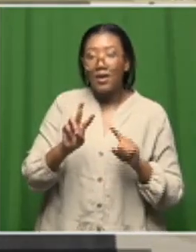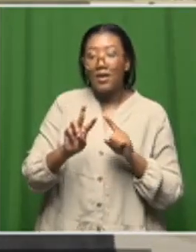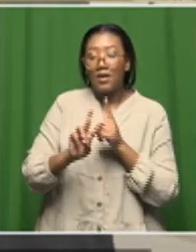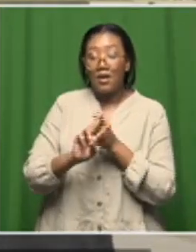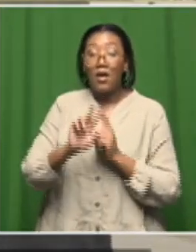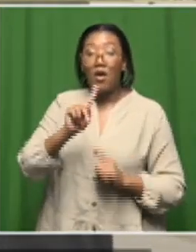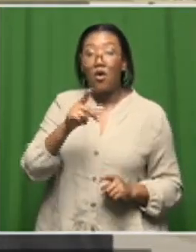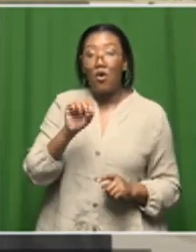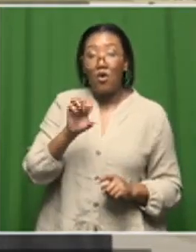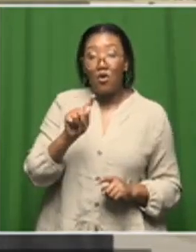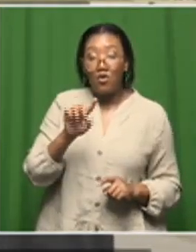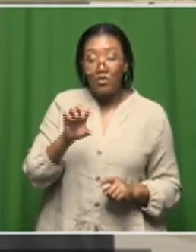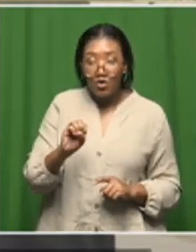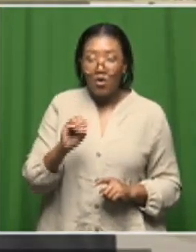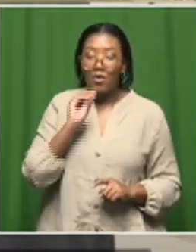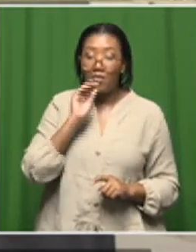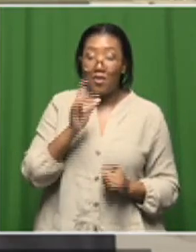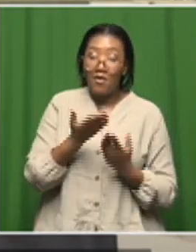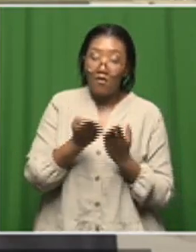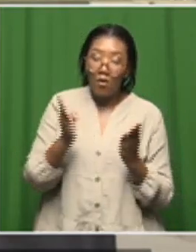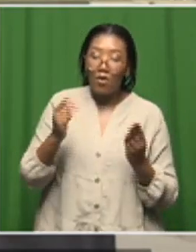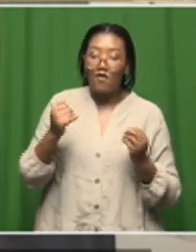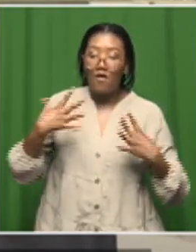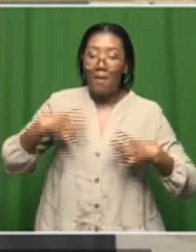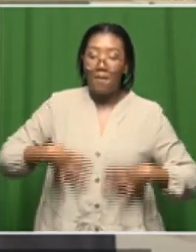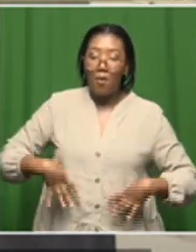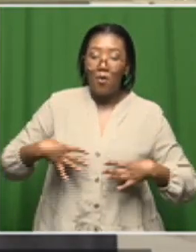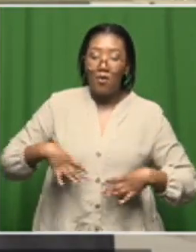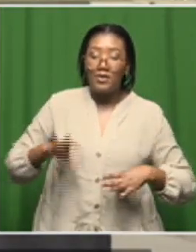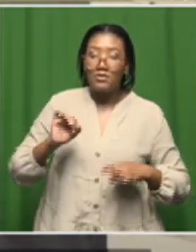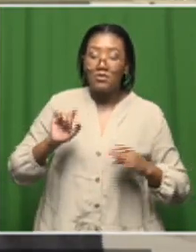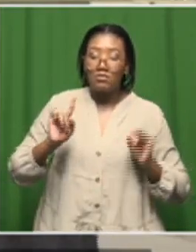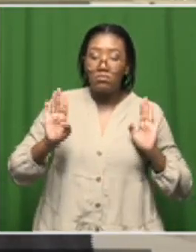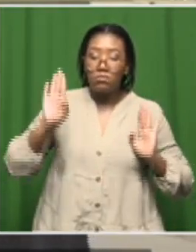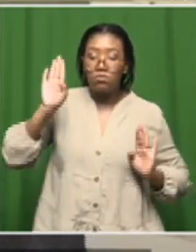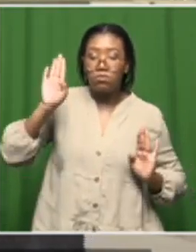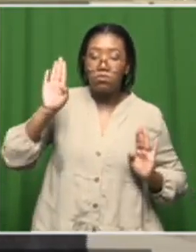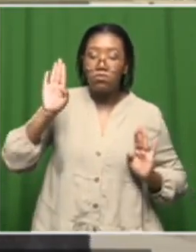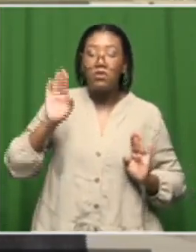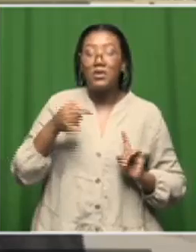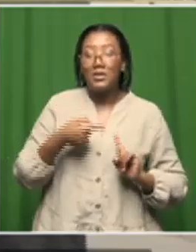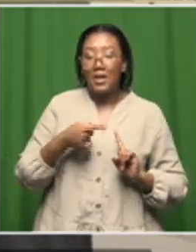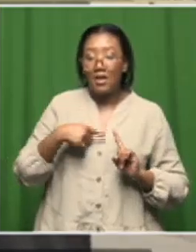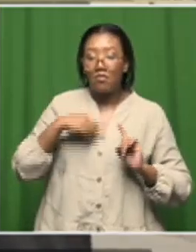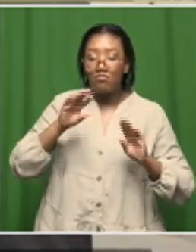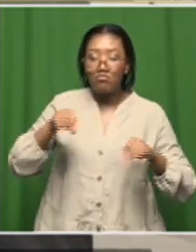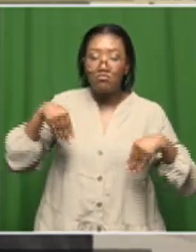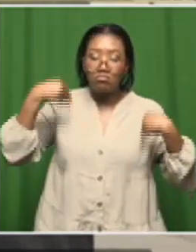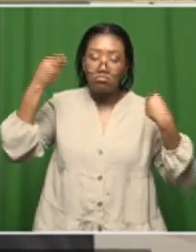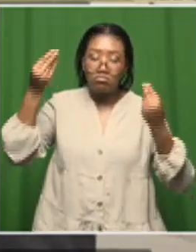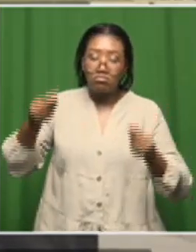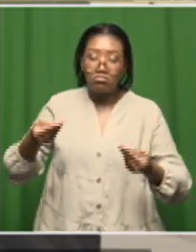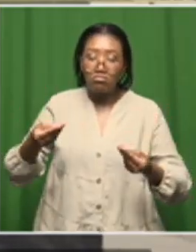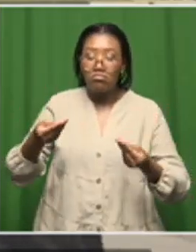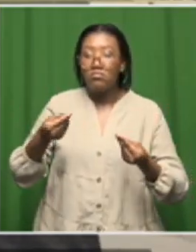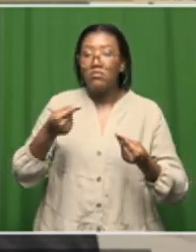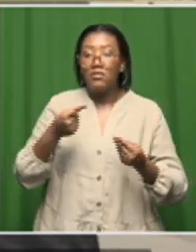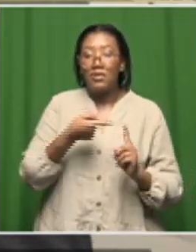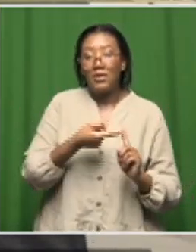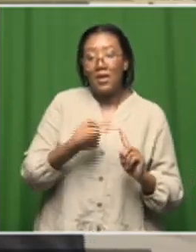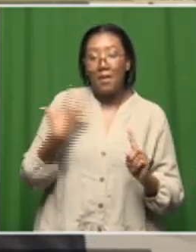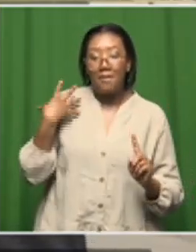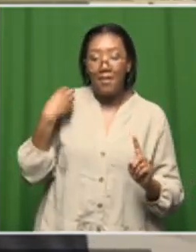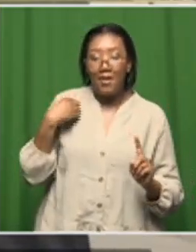Those statues are going to be unveiled today by the minister. 2 ministers, basically. Our minister, Gayton Mackenzie,